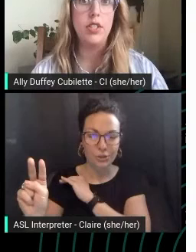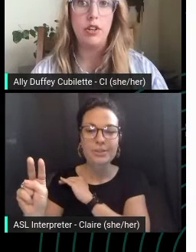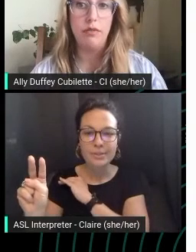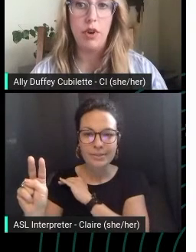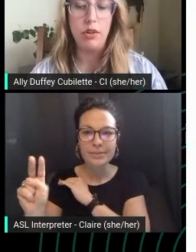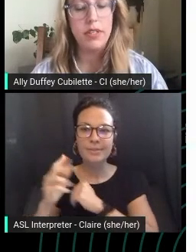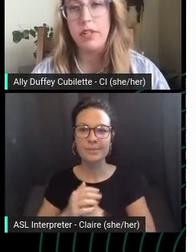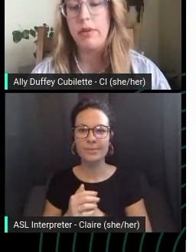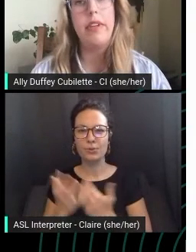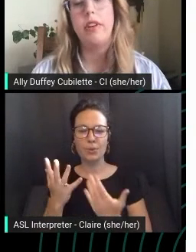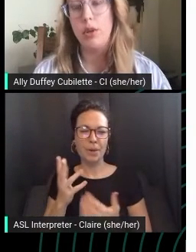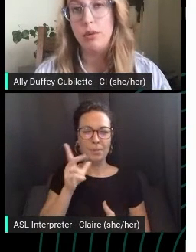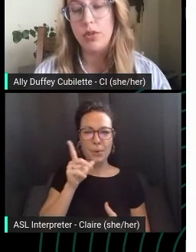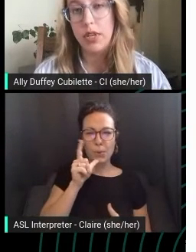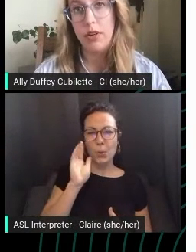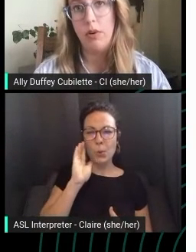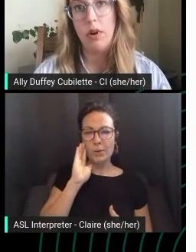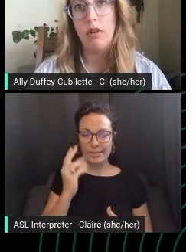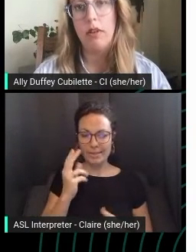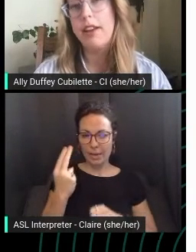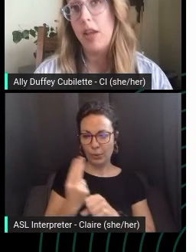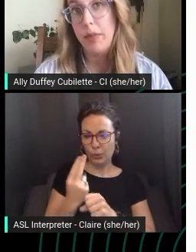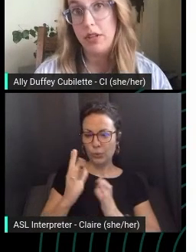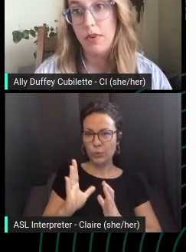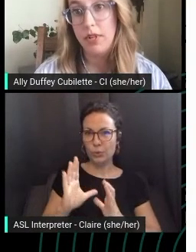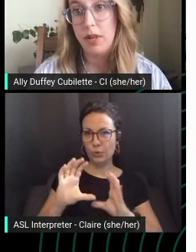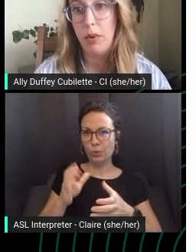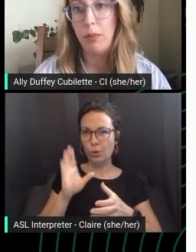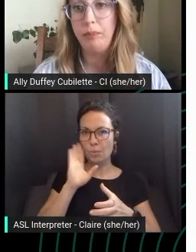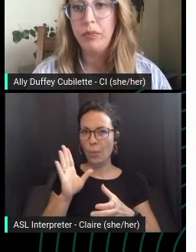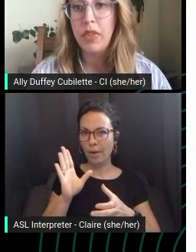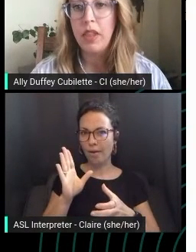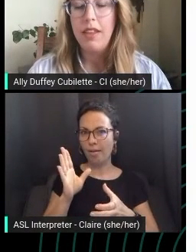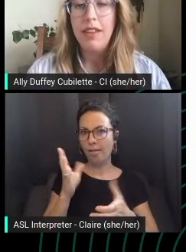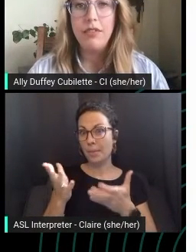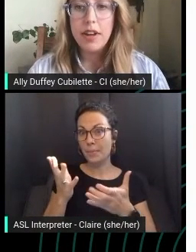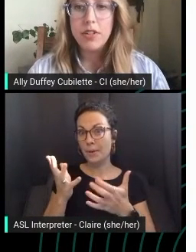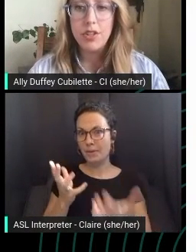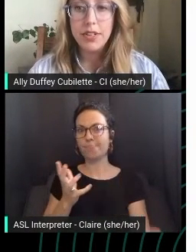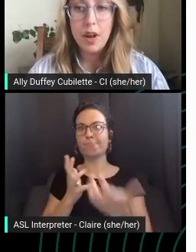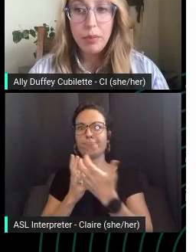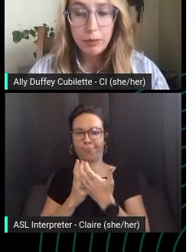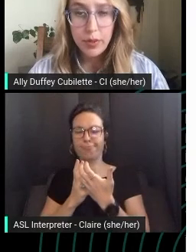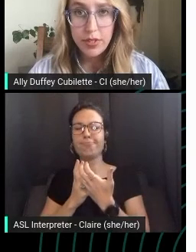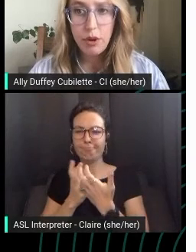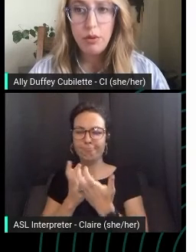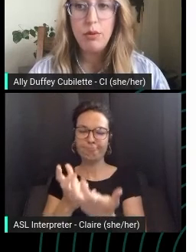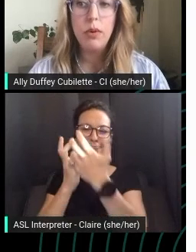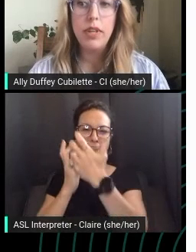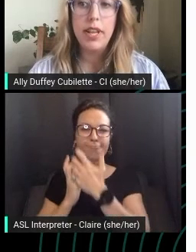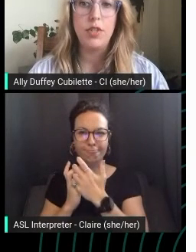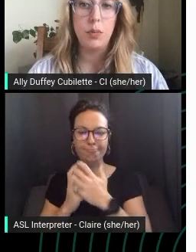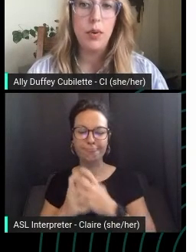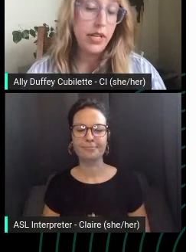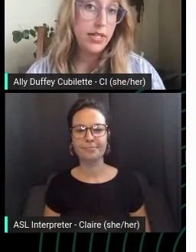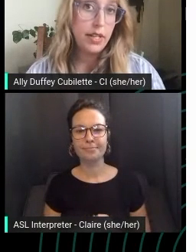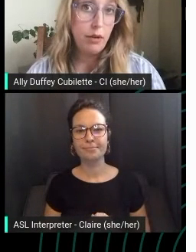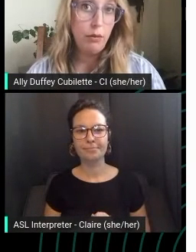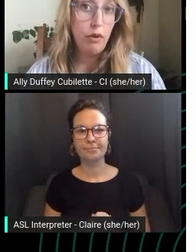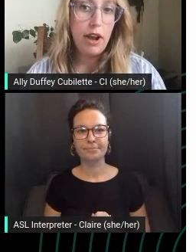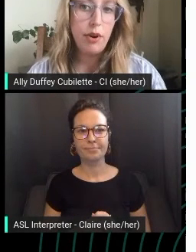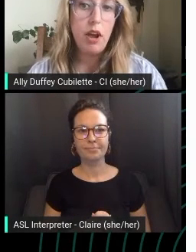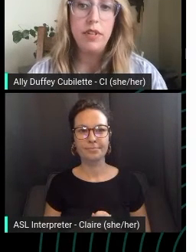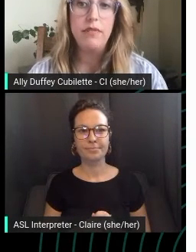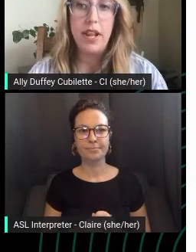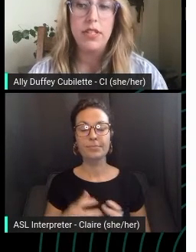most likely to convert that you can then use in your ad campaigns, for example. In fact, just a couple of weeks ago, Google announced a pretty